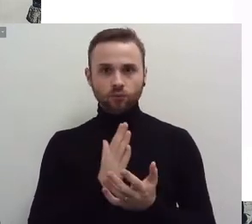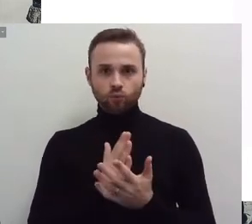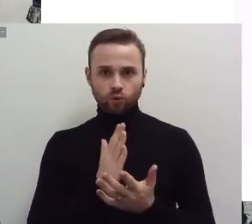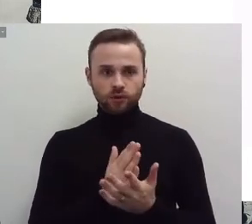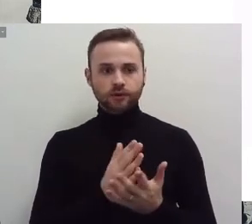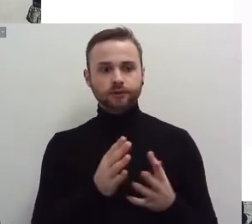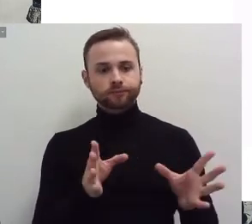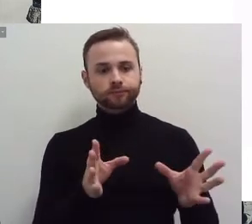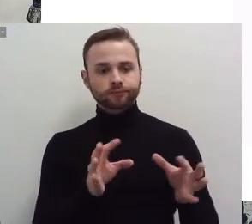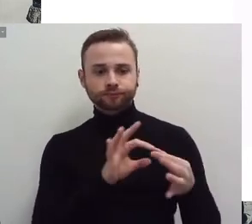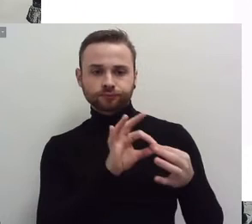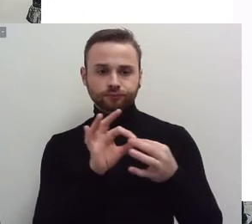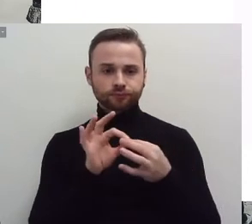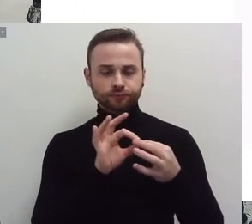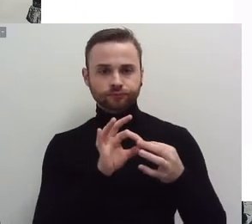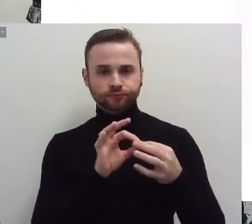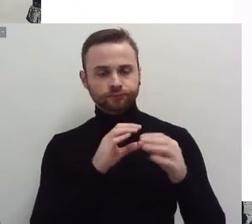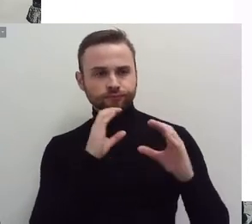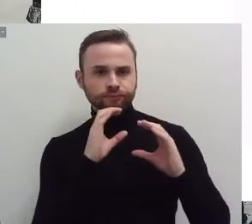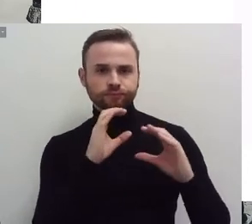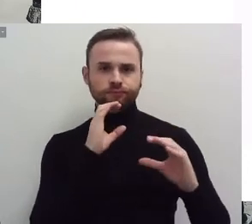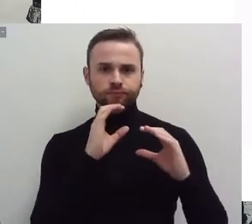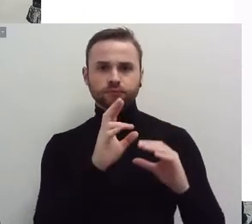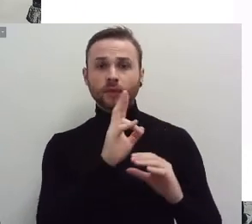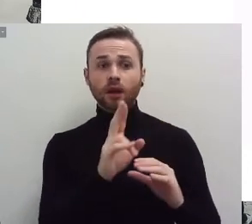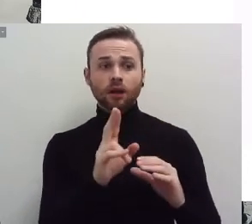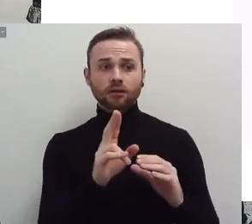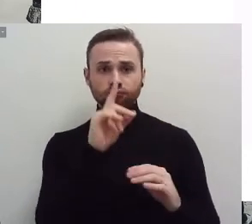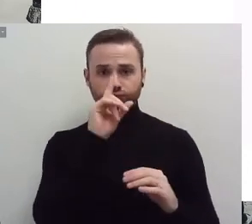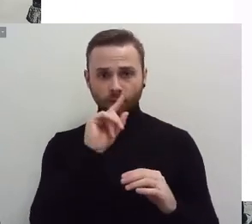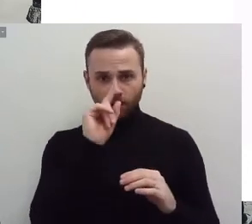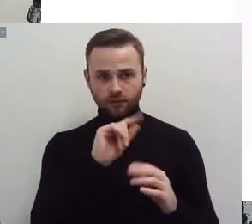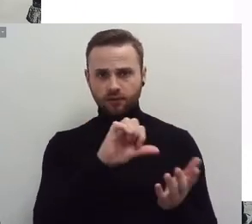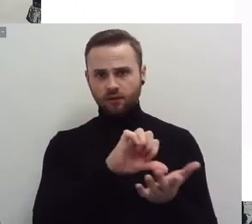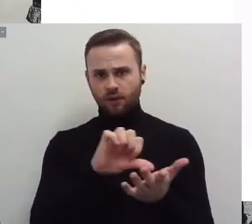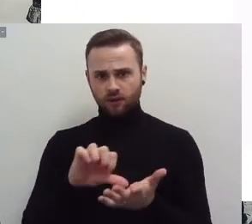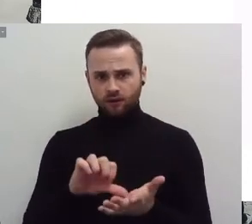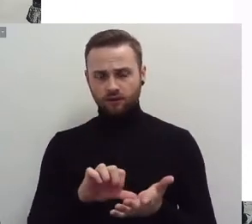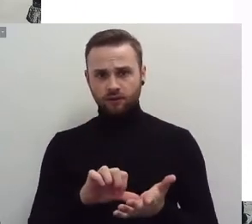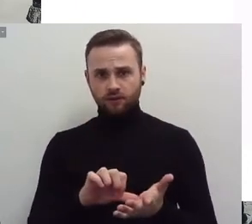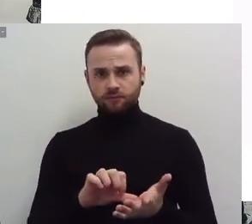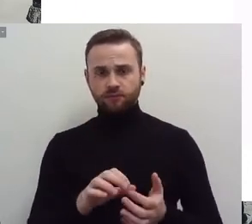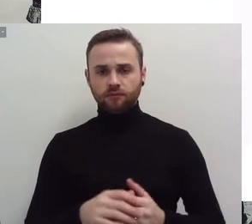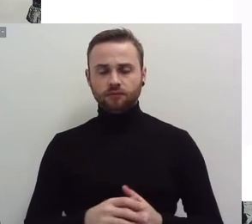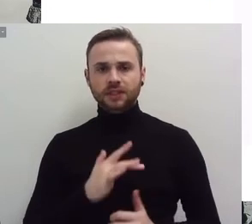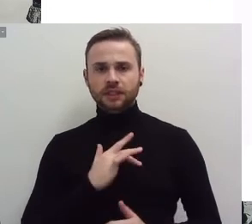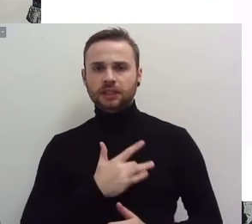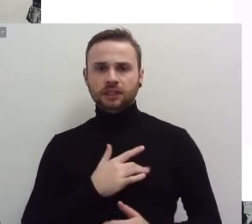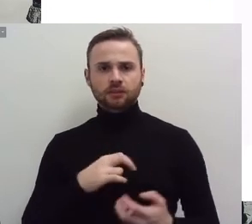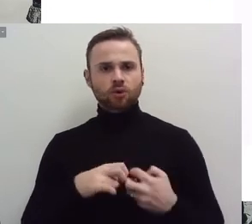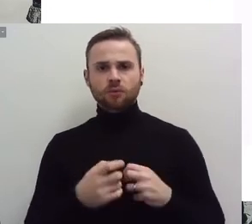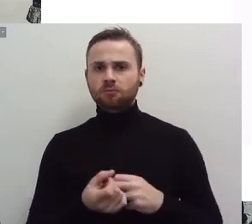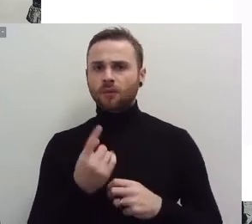a concern is that, unfortunately, we know by research and by the